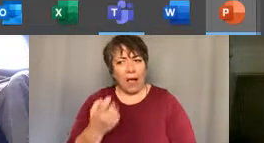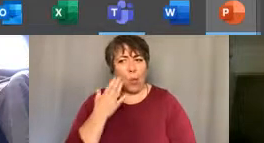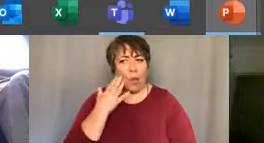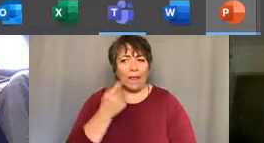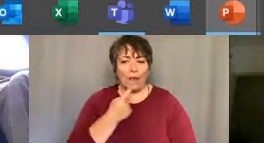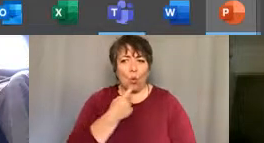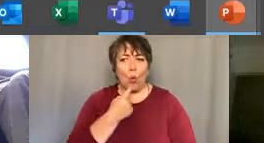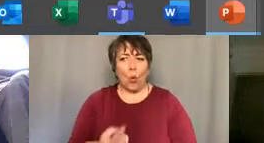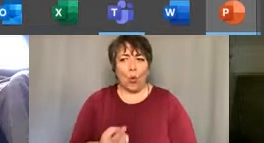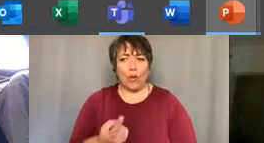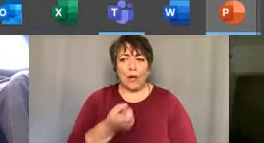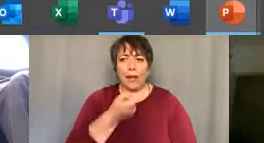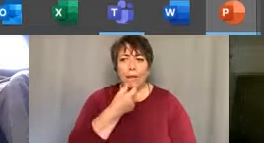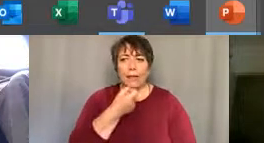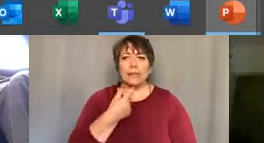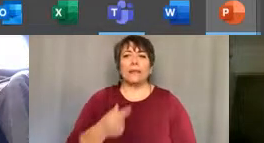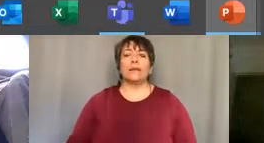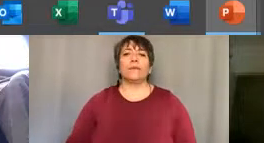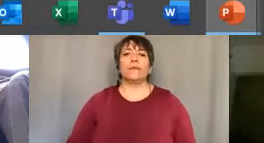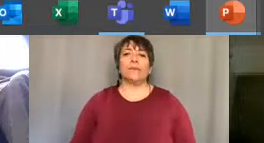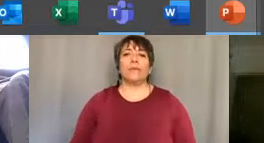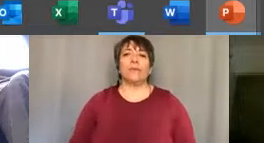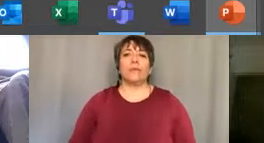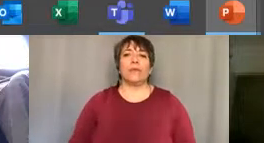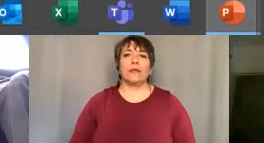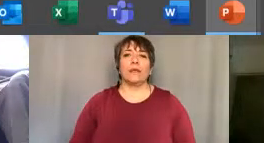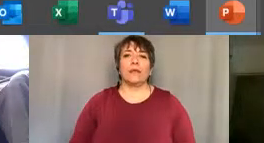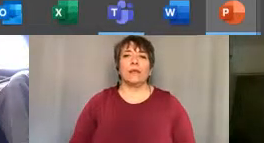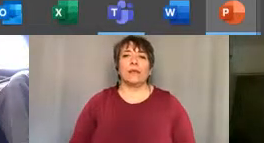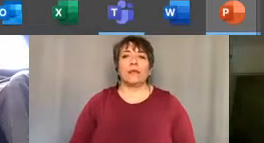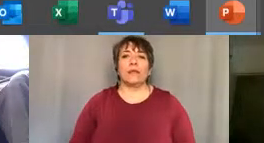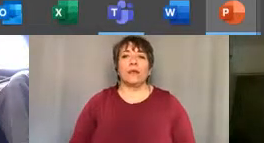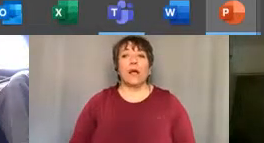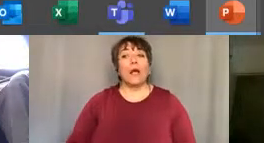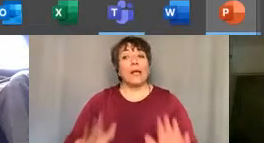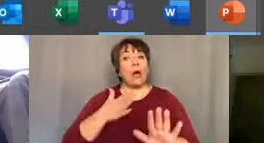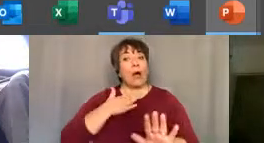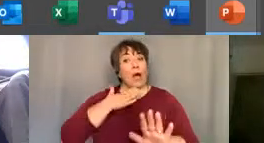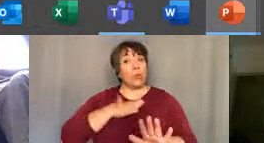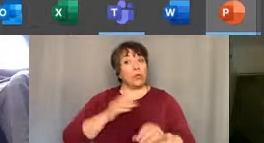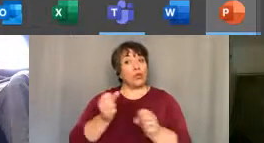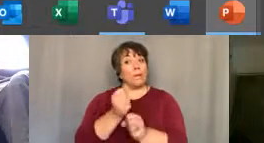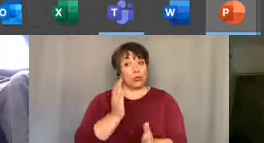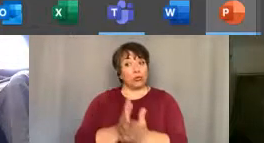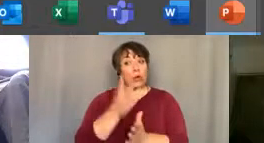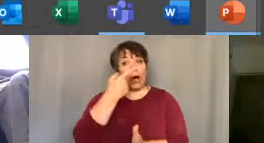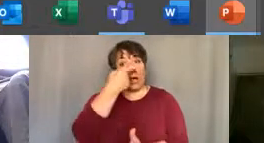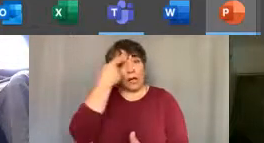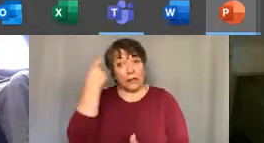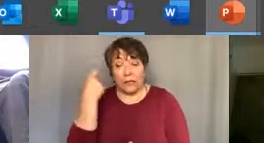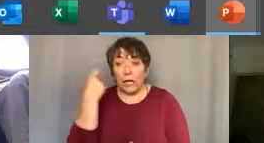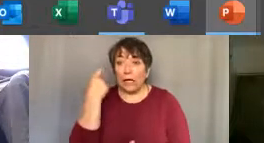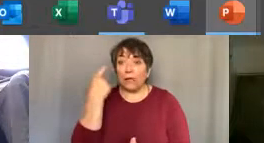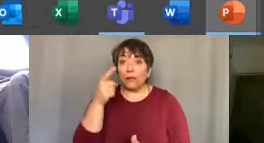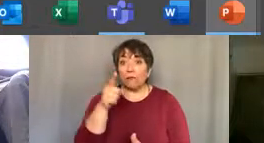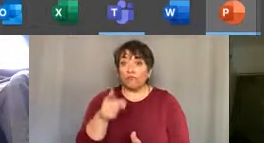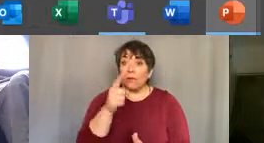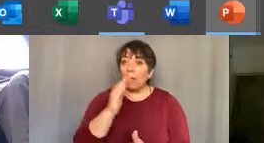But I'd just like to stress, you know, we're not going to a fully online service. Our phone lines are there, but